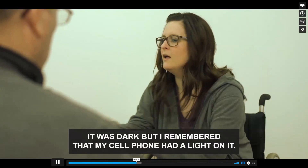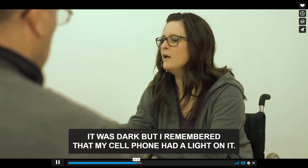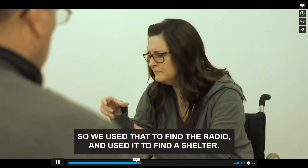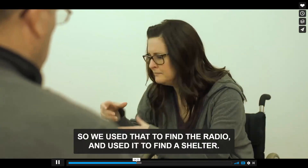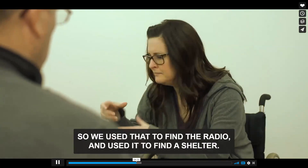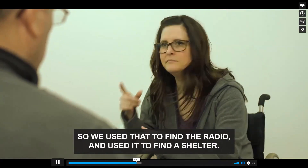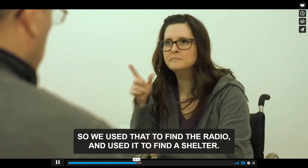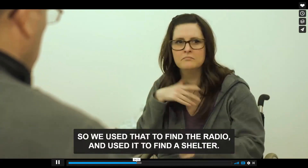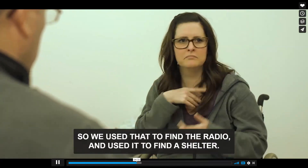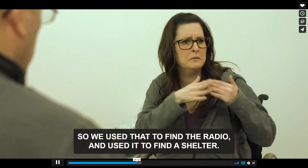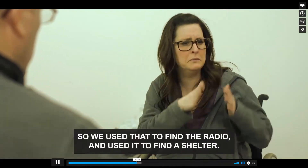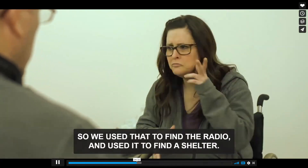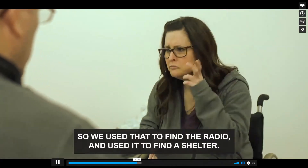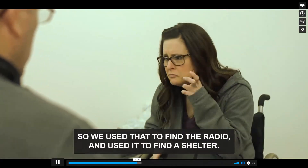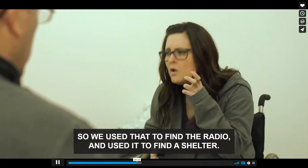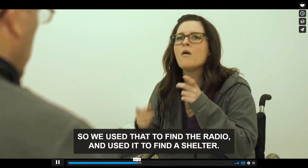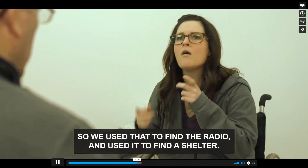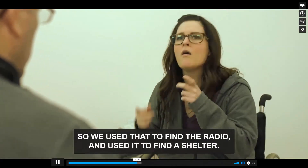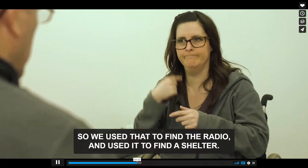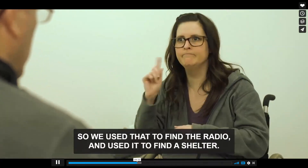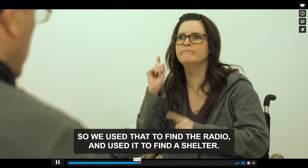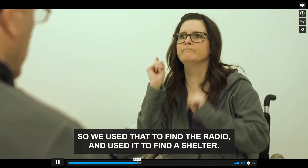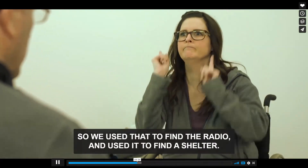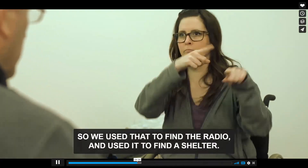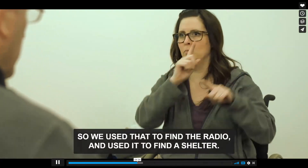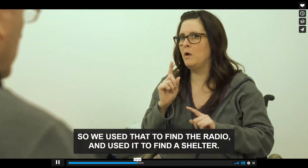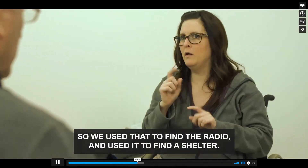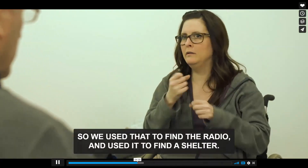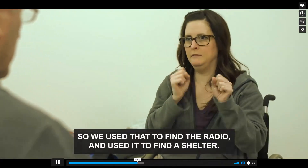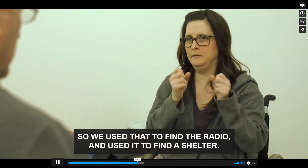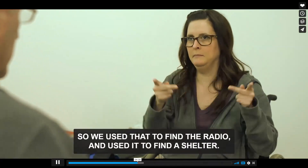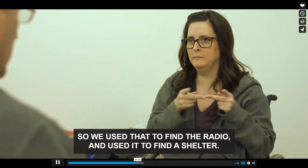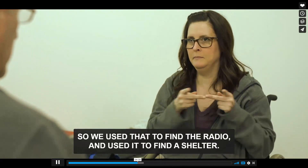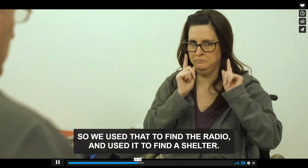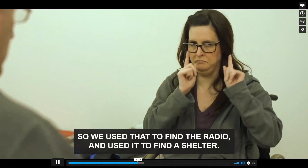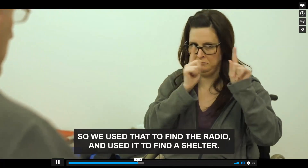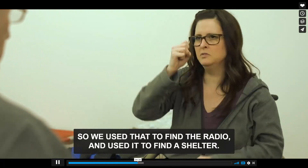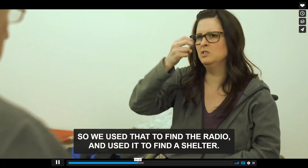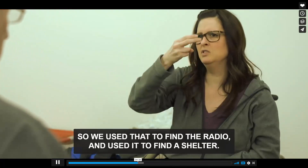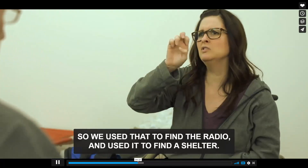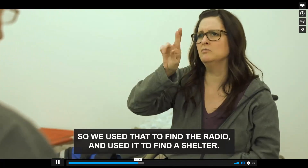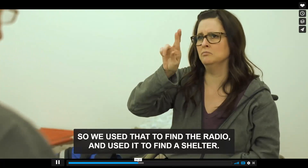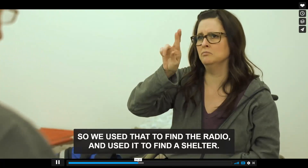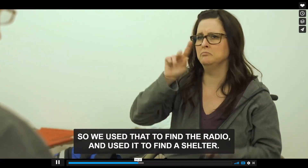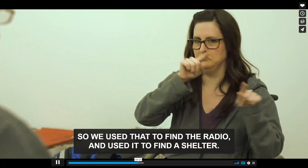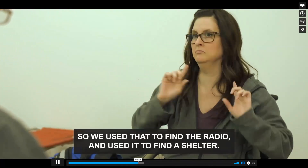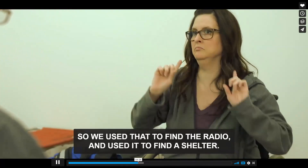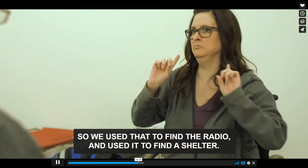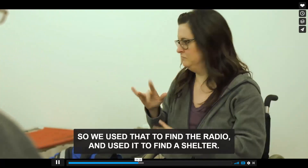So we used that to find the radio and used it to find a shelter.